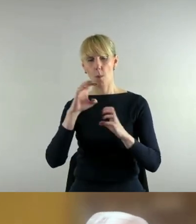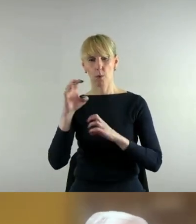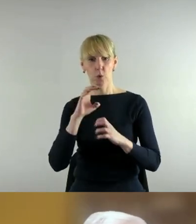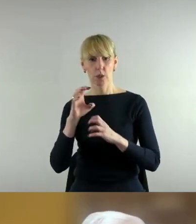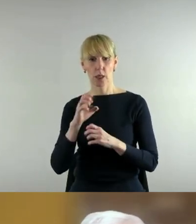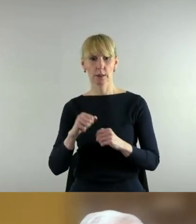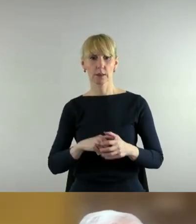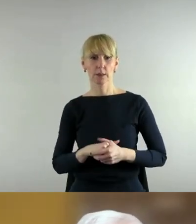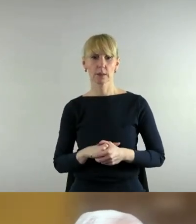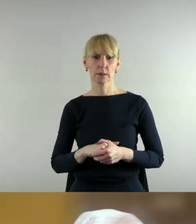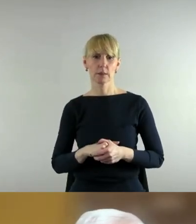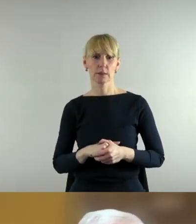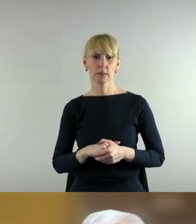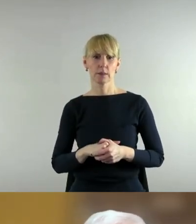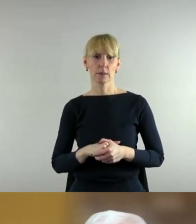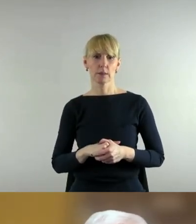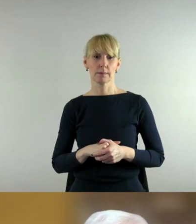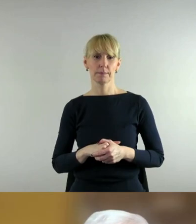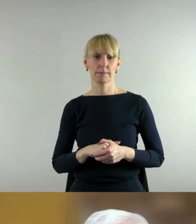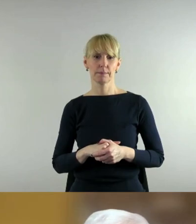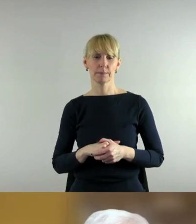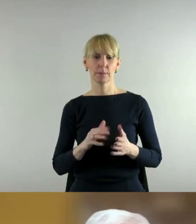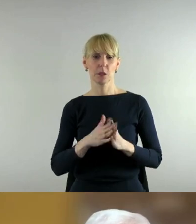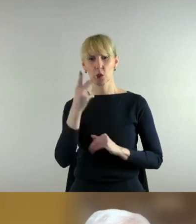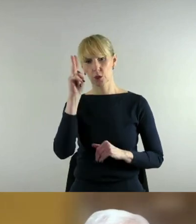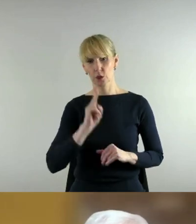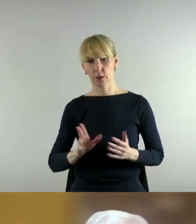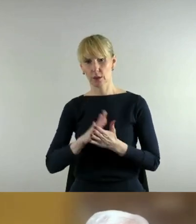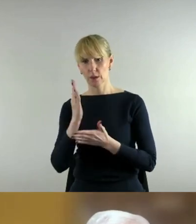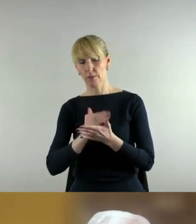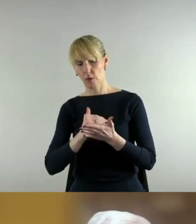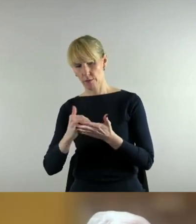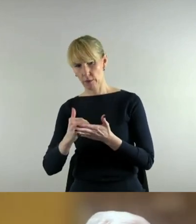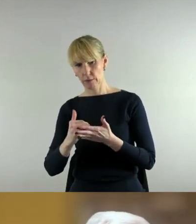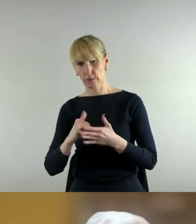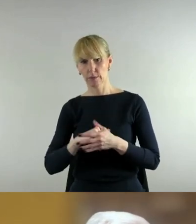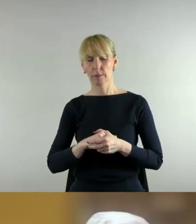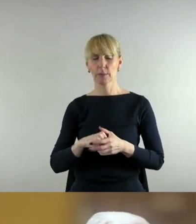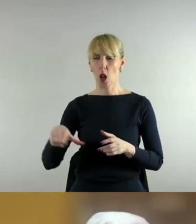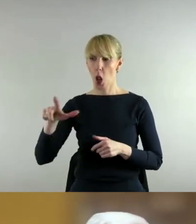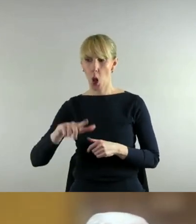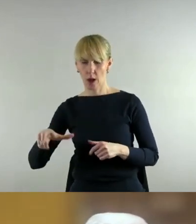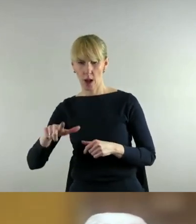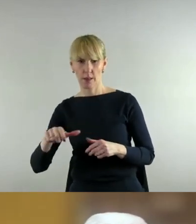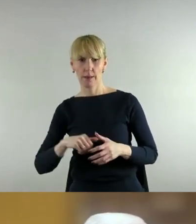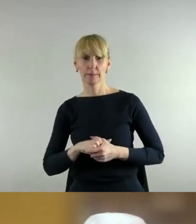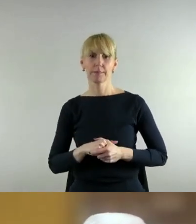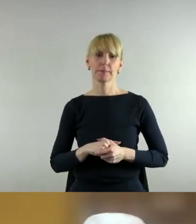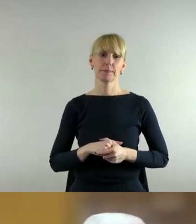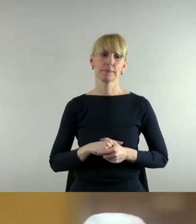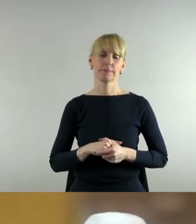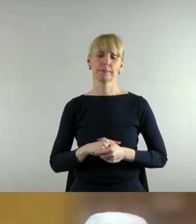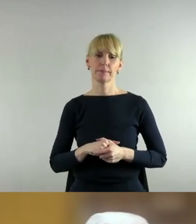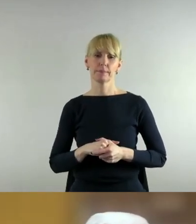the communication issue. In Polish, we would say different institutions on different local self-government